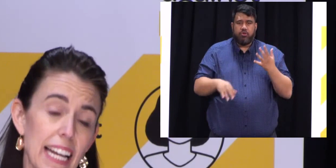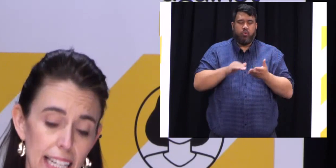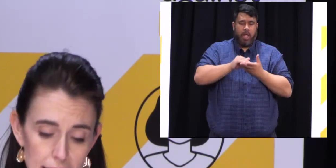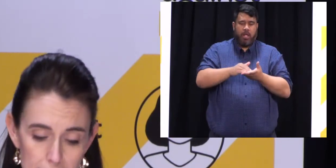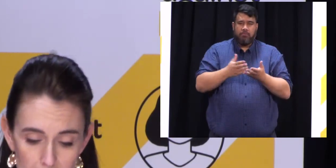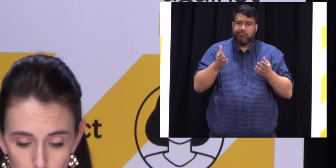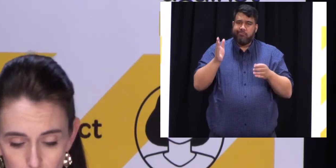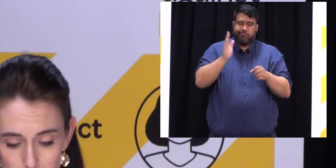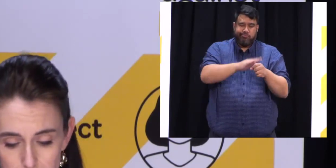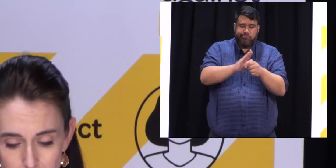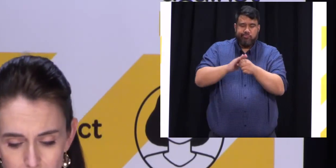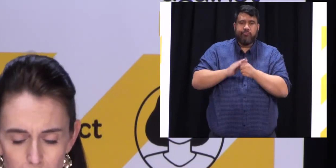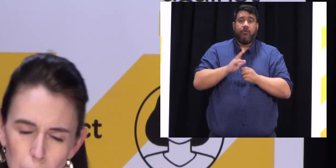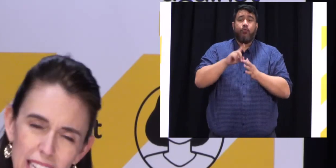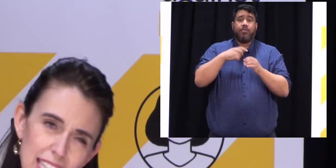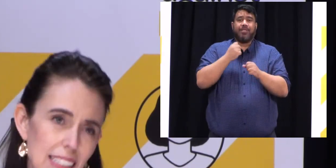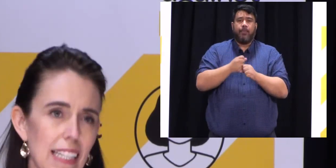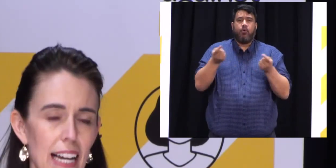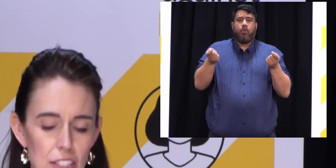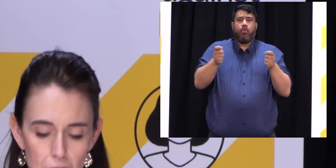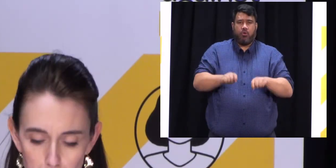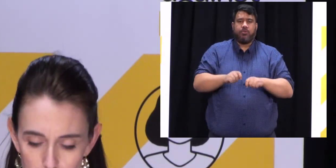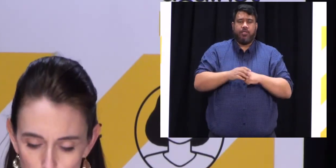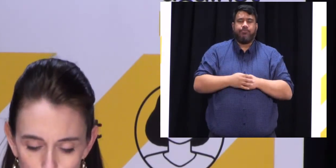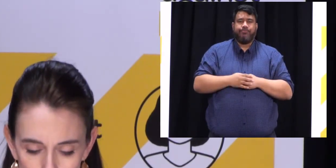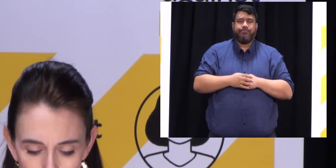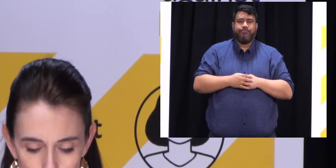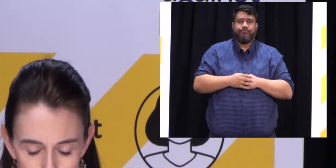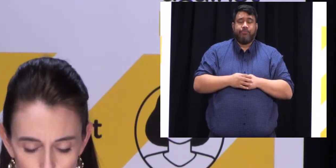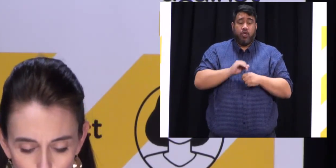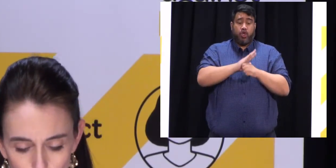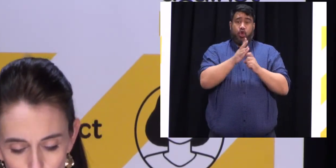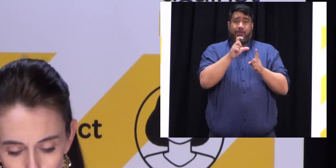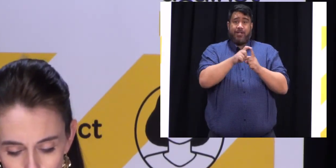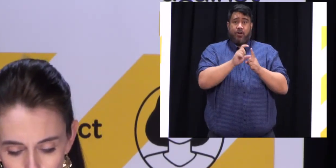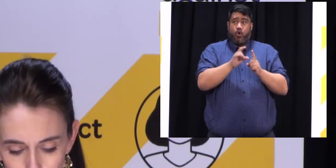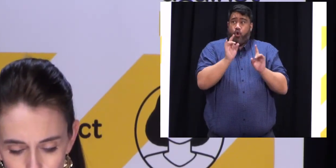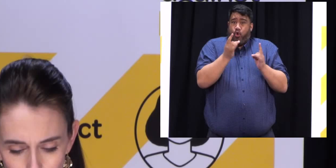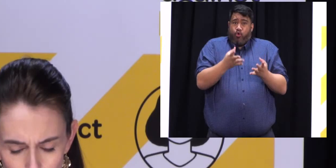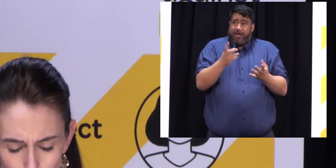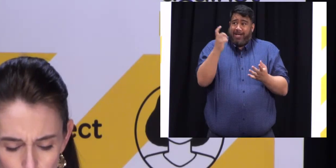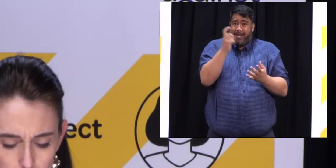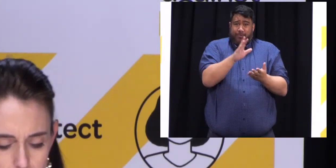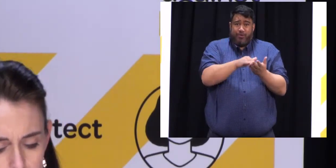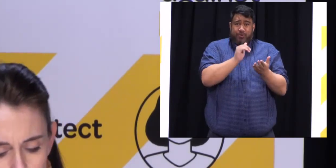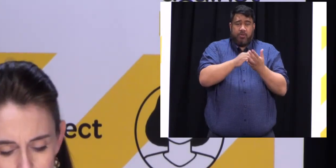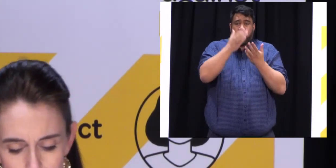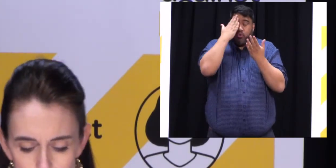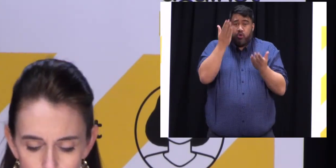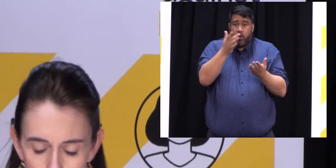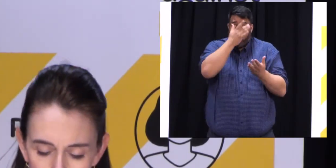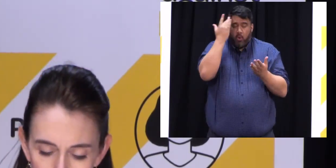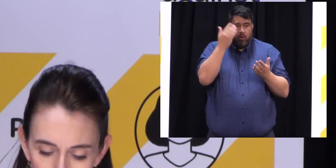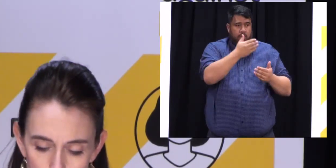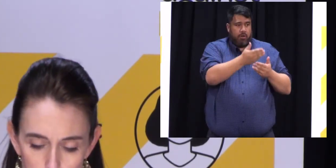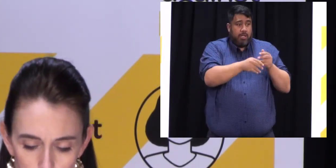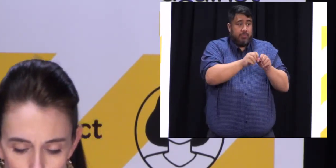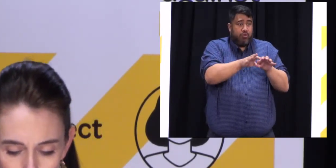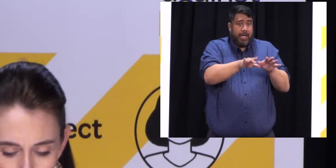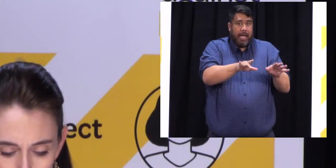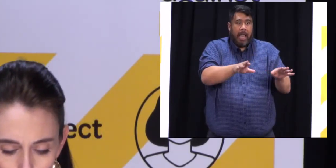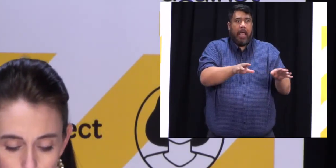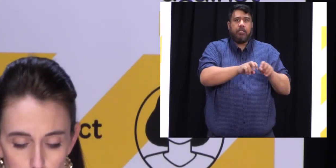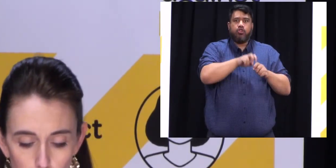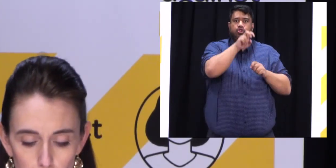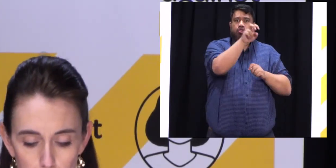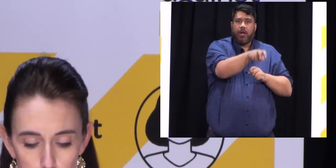Delta had a head start on us, and we needed to catch up as quickly as we could. You can see that head start in our transmission